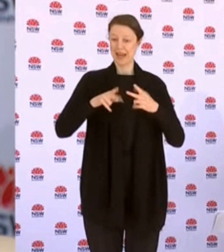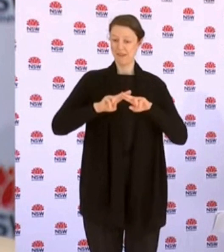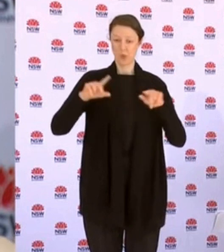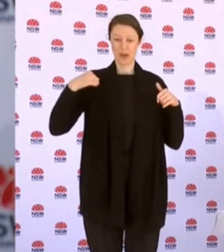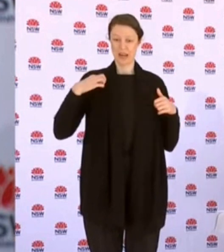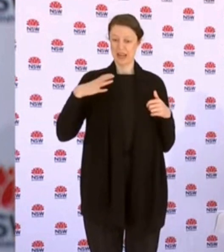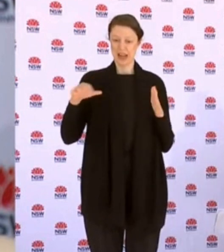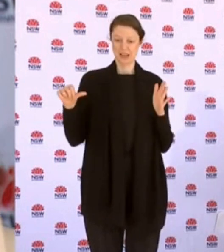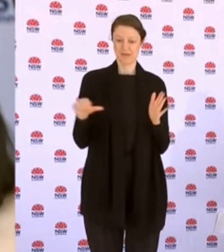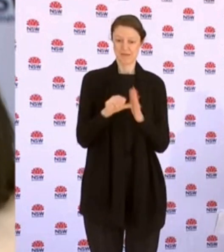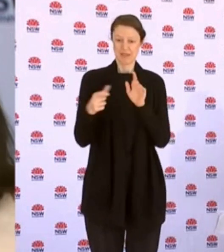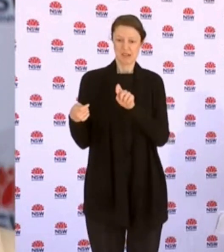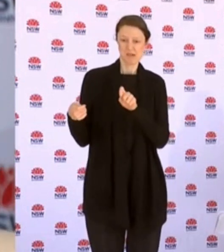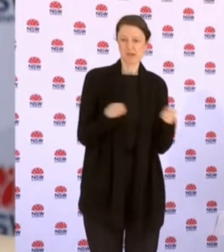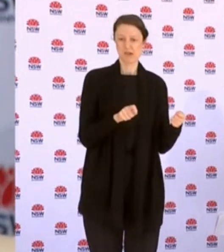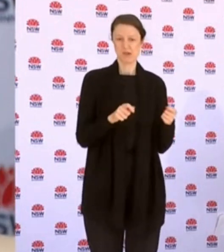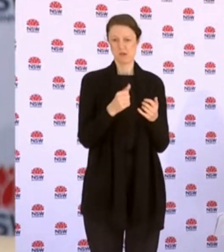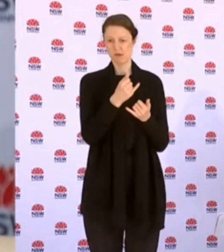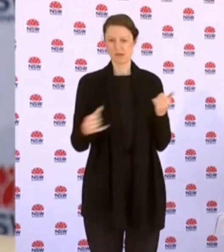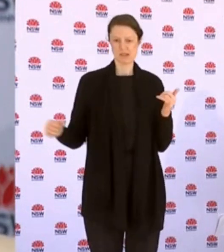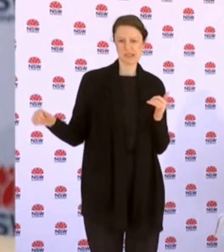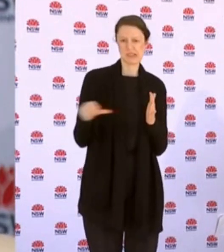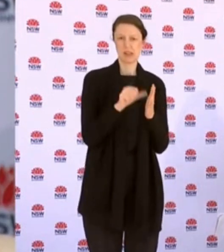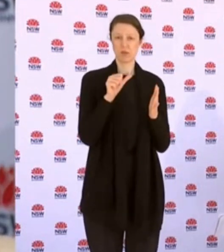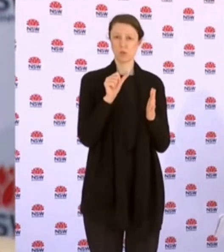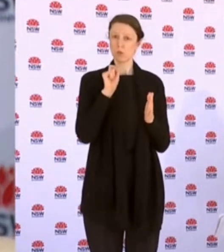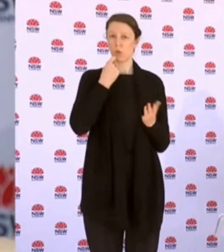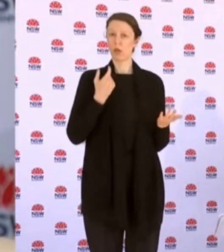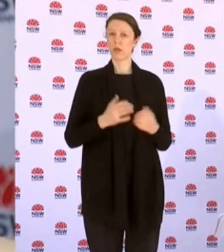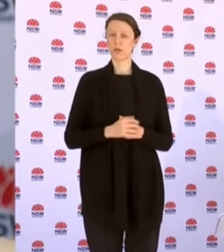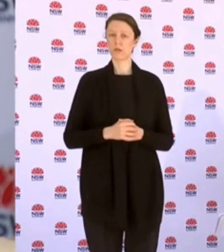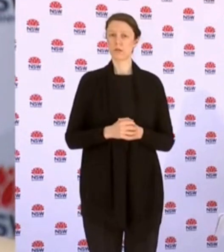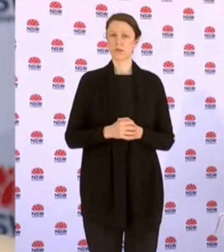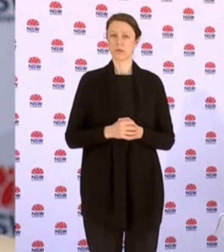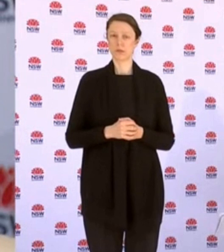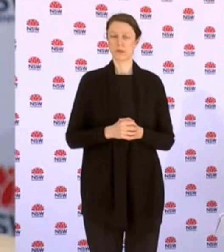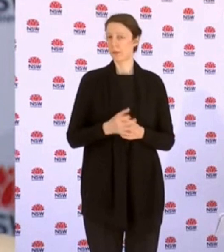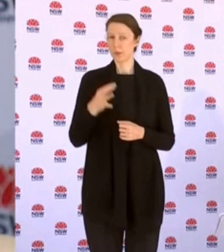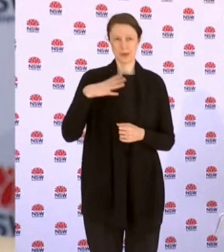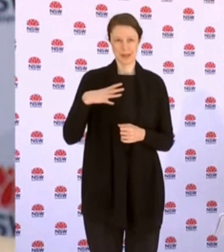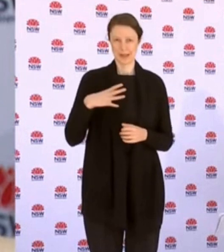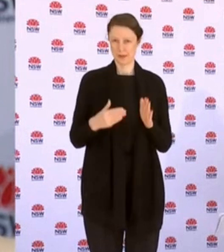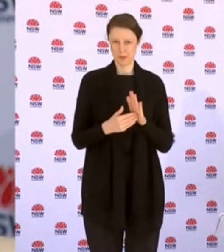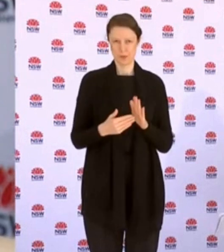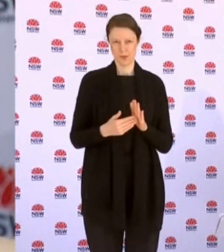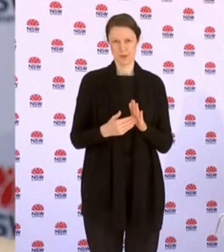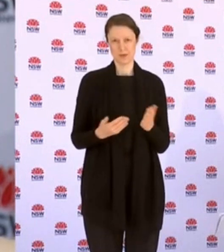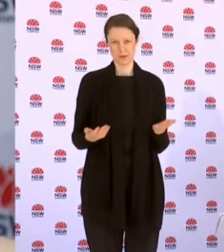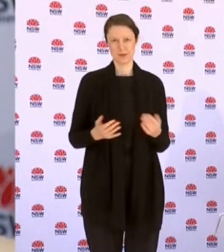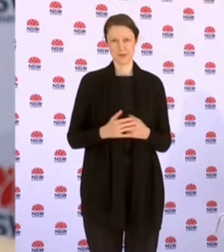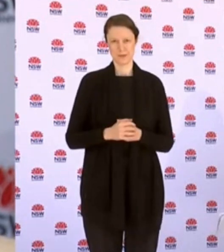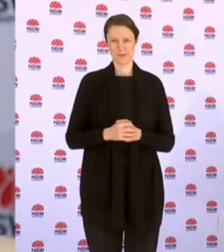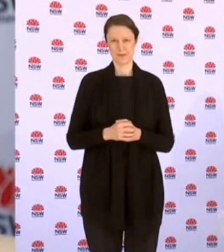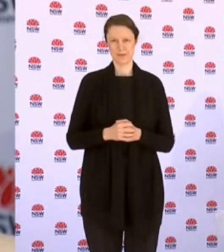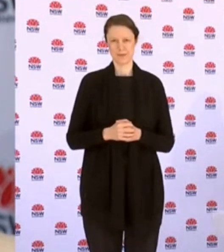more, or take difficult decisions, we would. And I will also ask Dr. Chant to further add, given we do rely on her but health